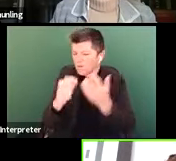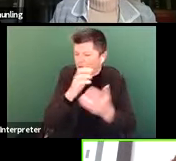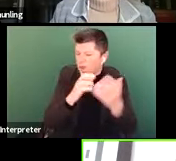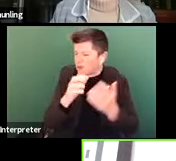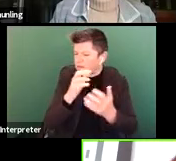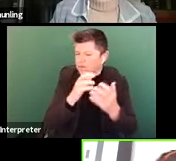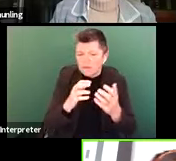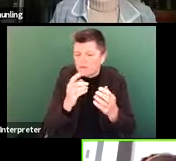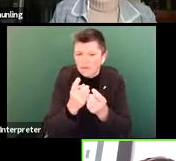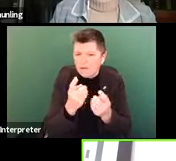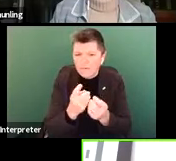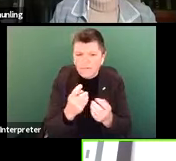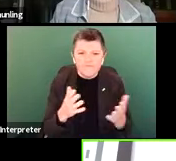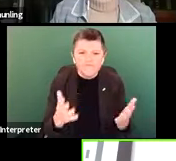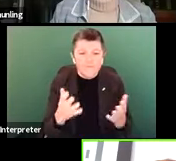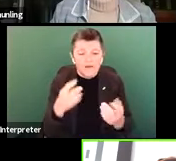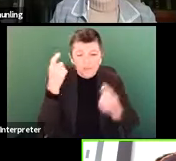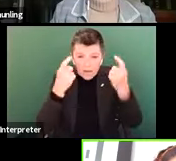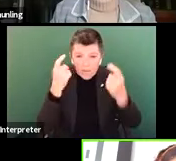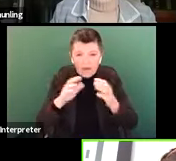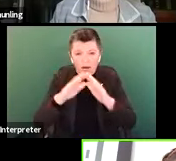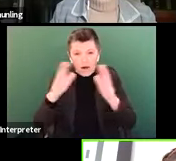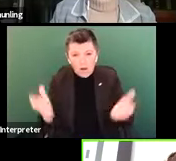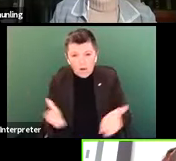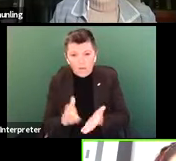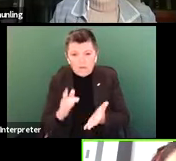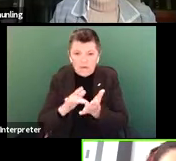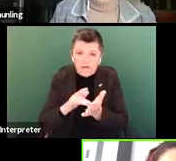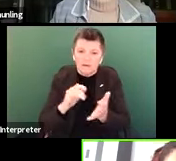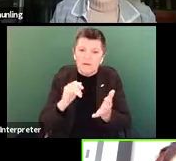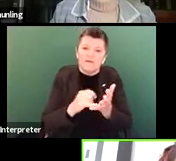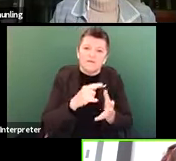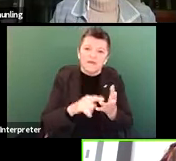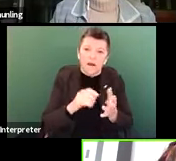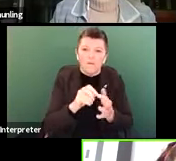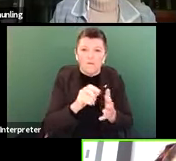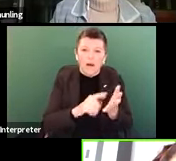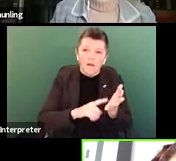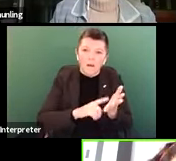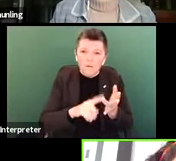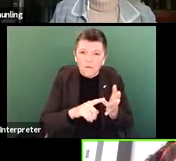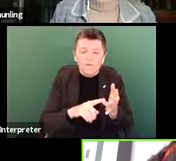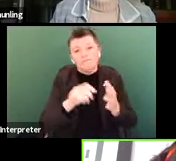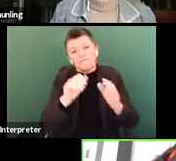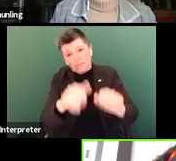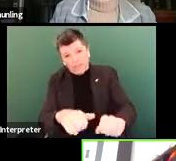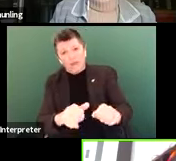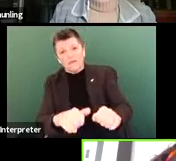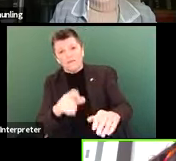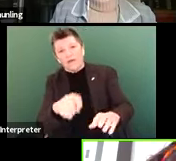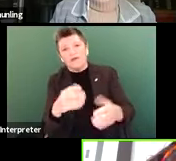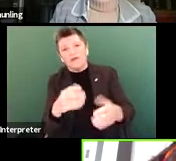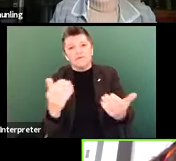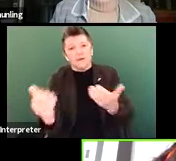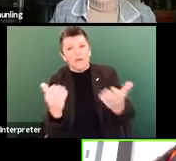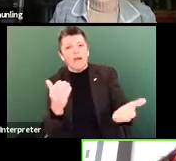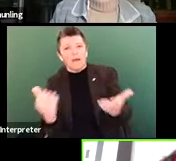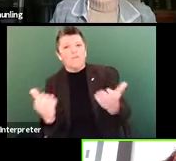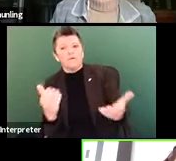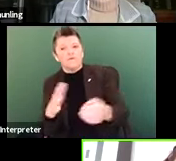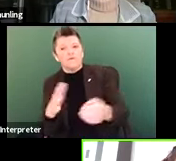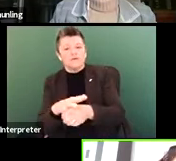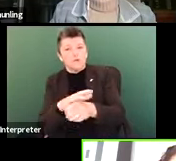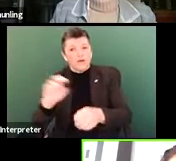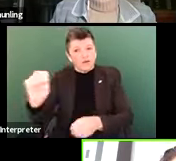If we think about the global cities like São Paulo, so yeah, that would be comparable with the situation in